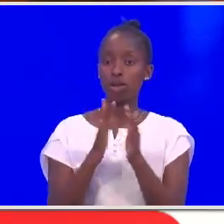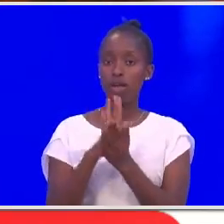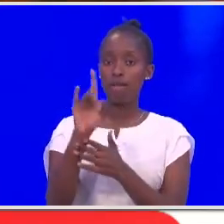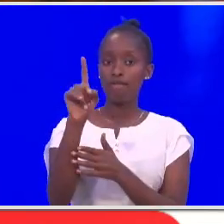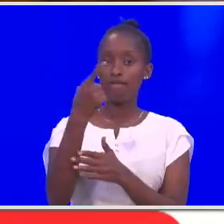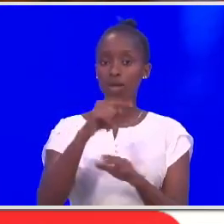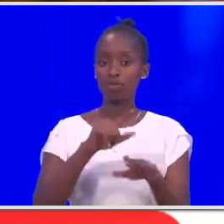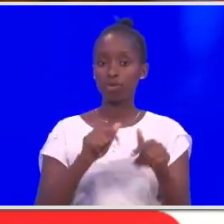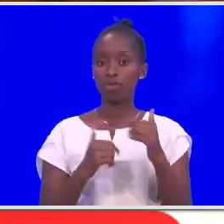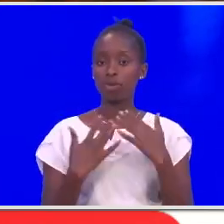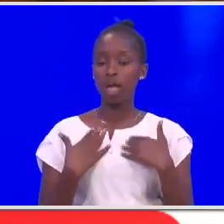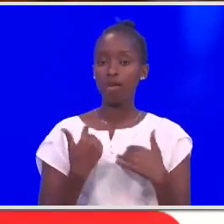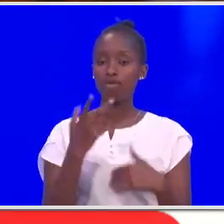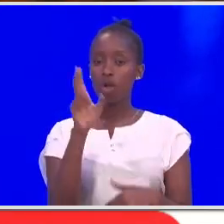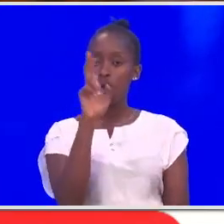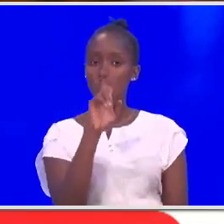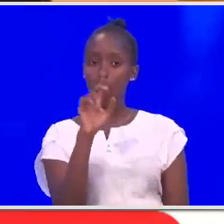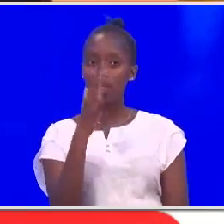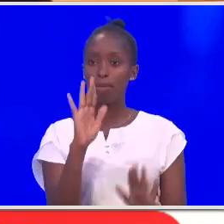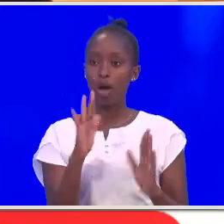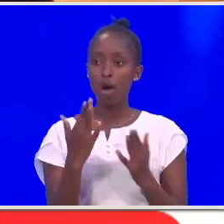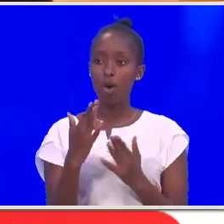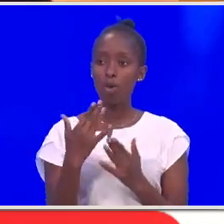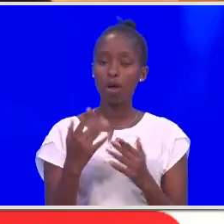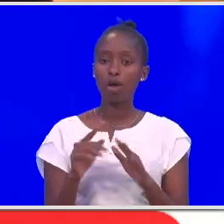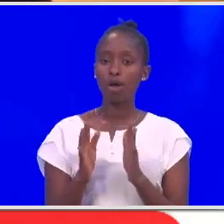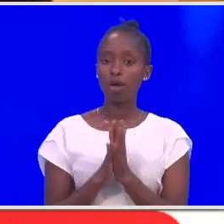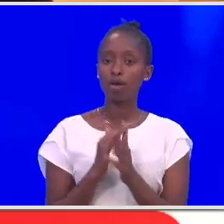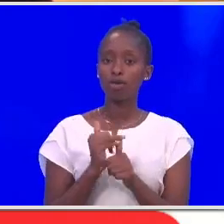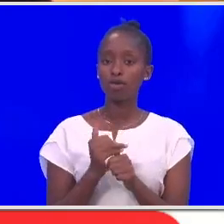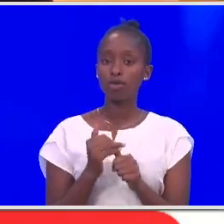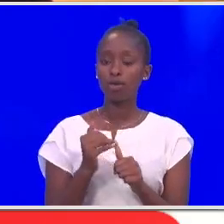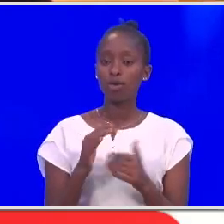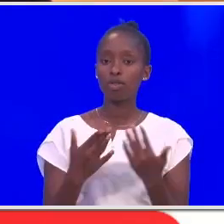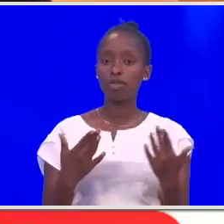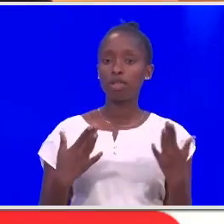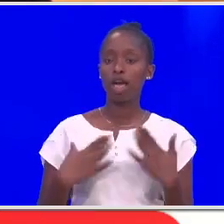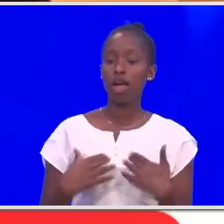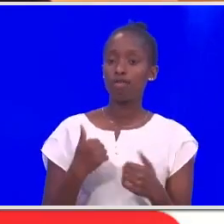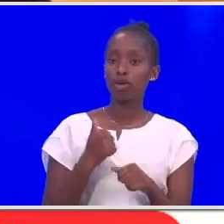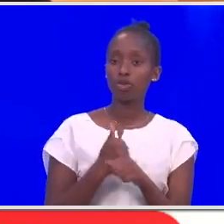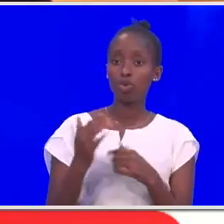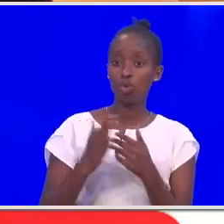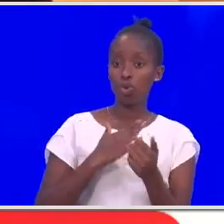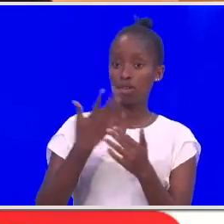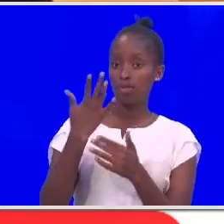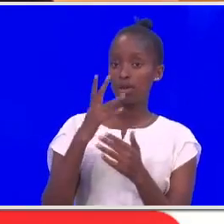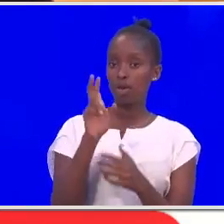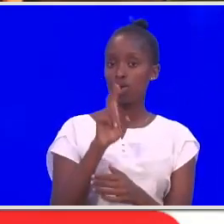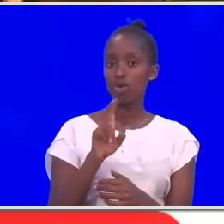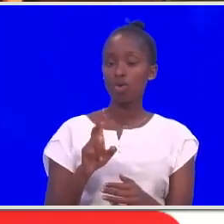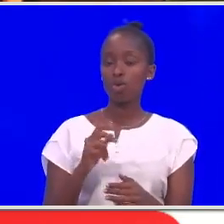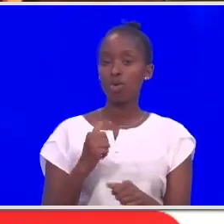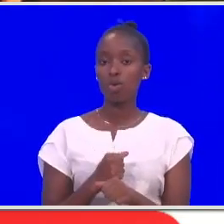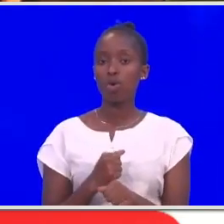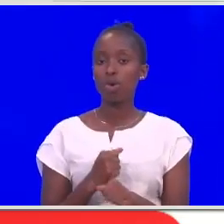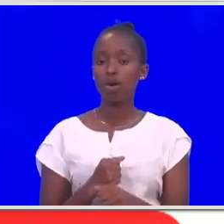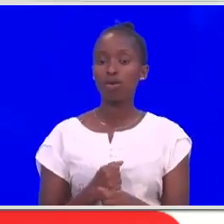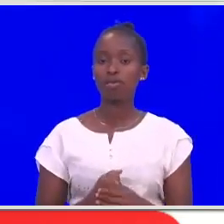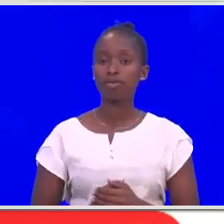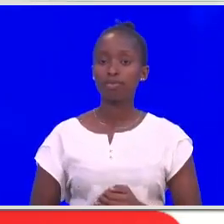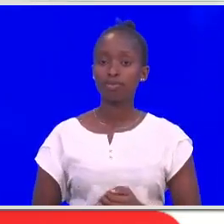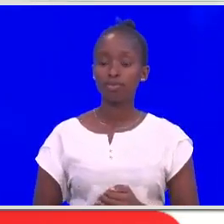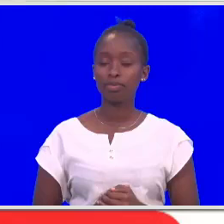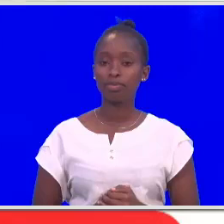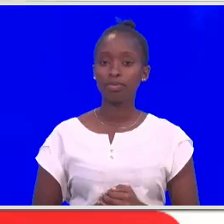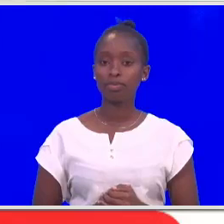session, which assessed how well different agents and jurisdictions are able to do what they need to do. Have a look at this story.